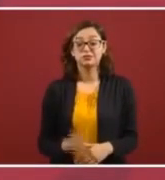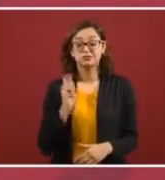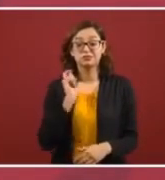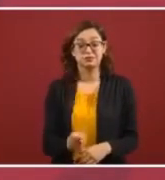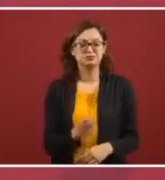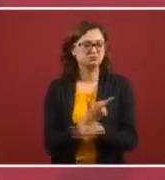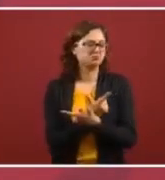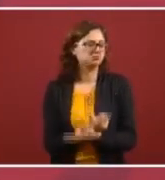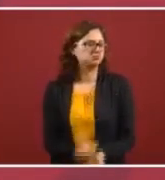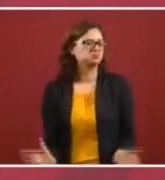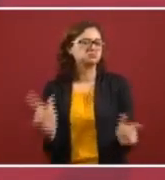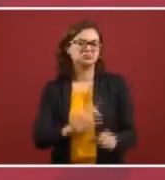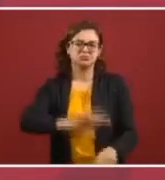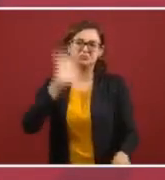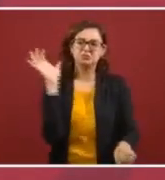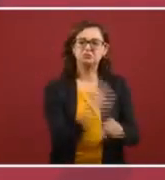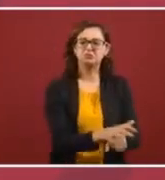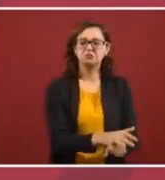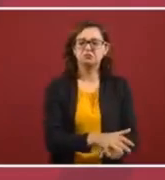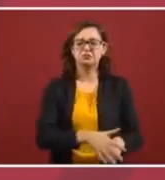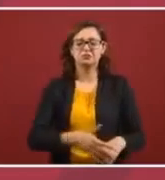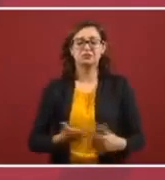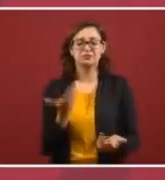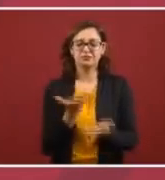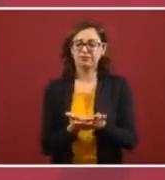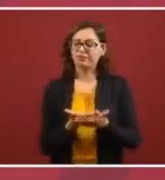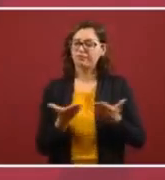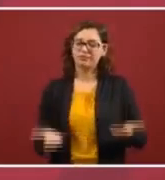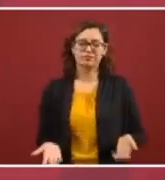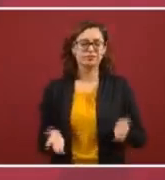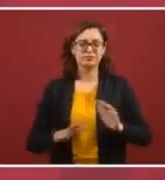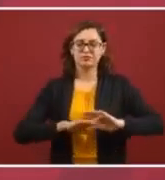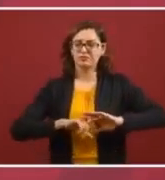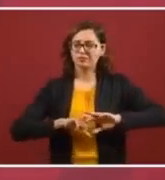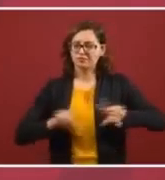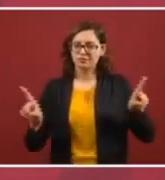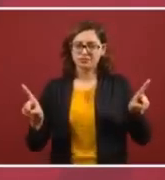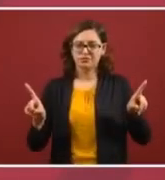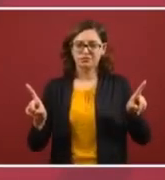to repress. That doesn't exist anymore.